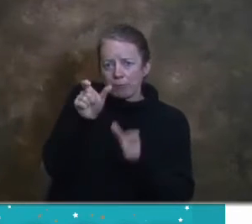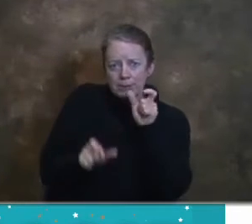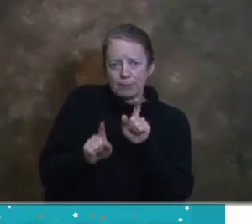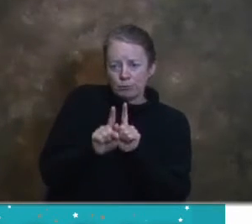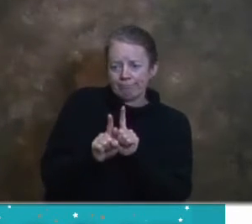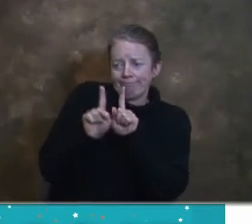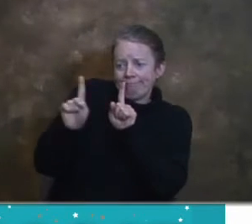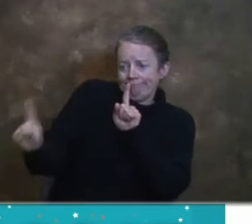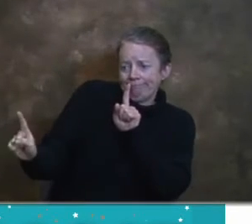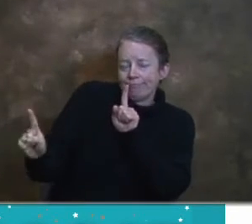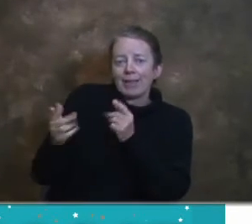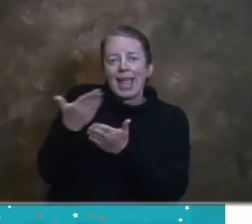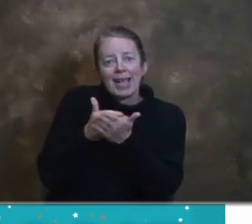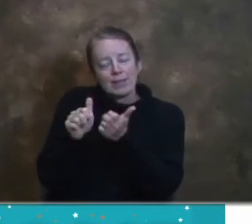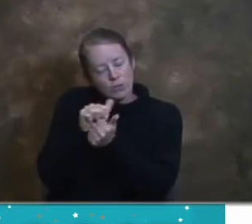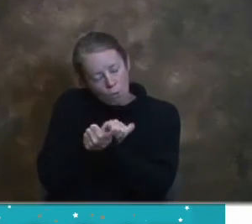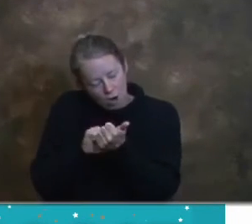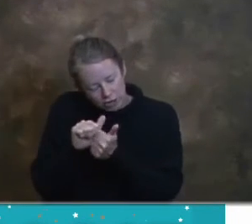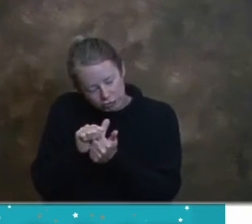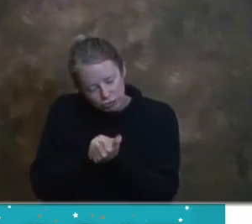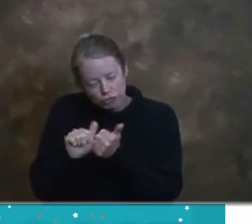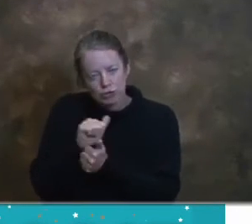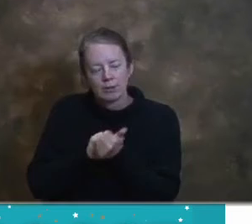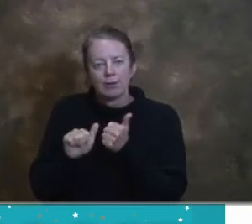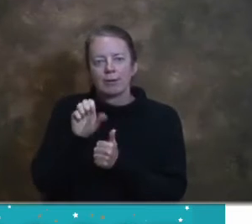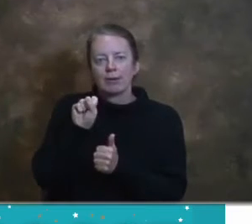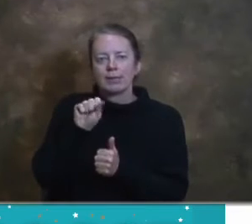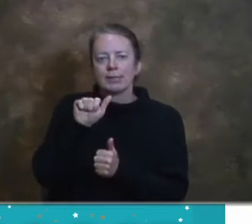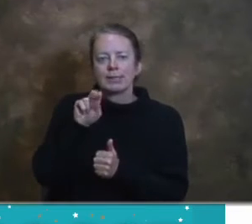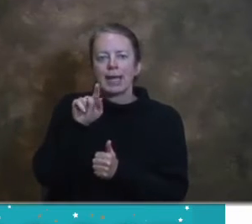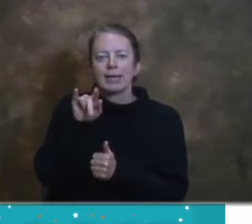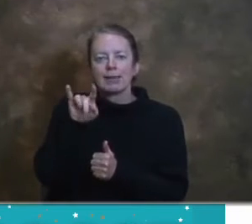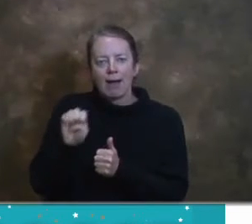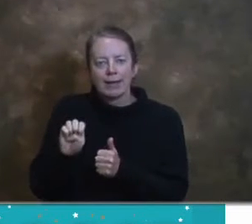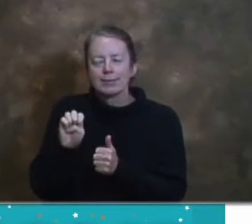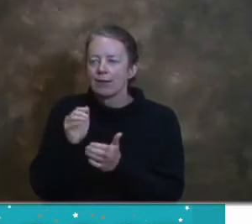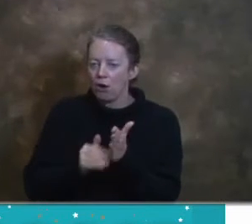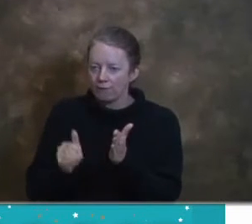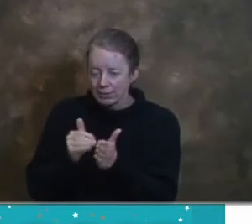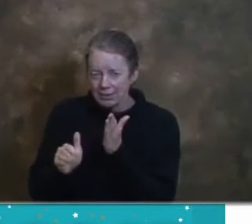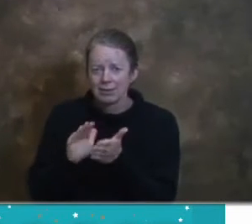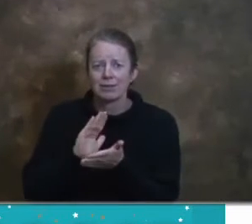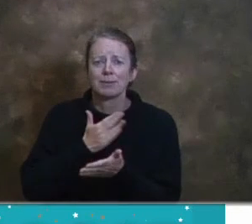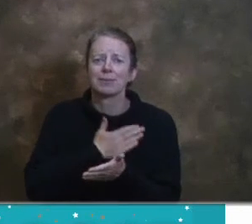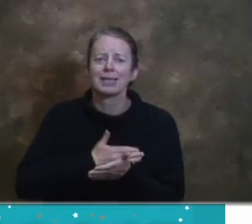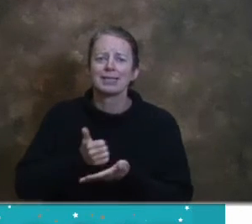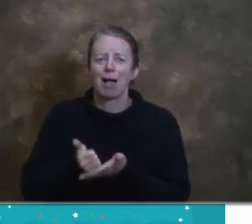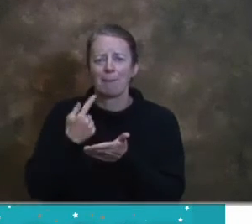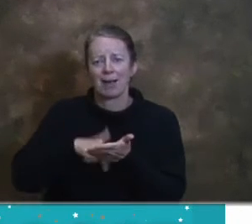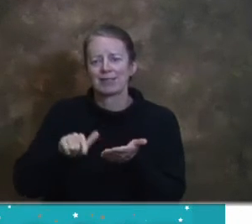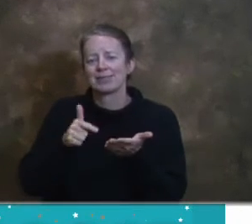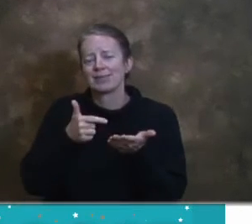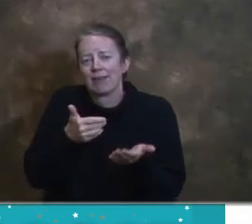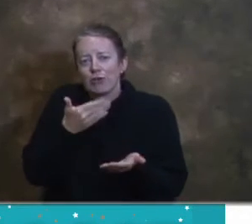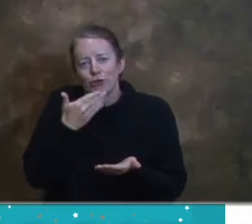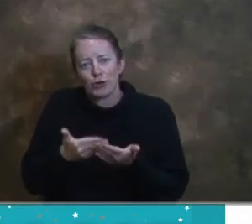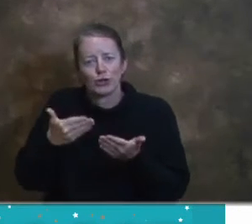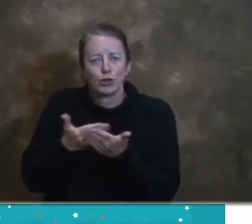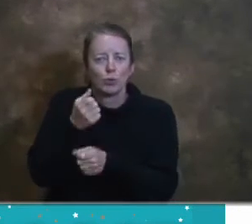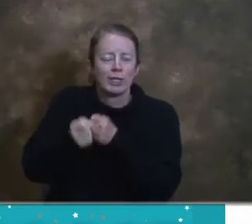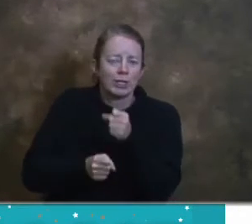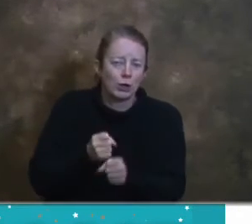others, and get those hands clean, sanitize, and wash them often. Please help us boost our new year and